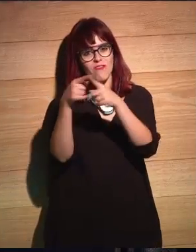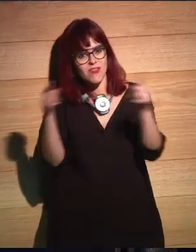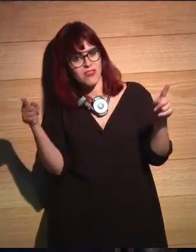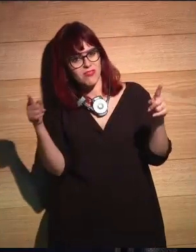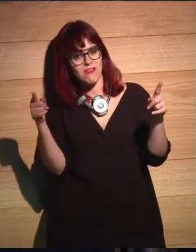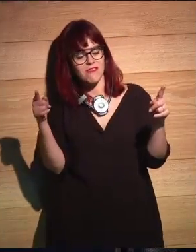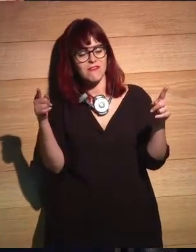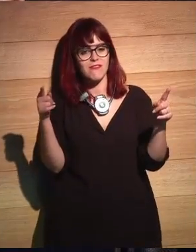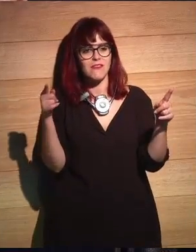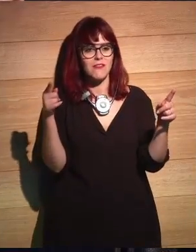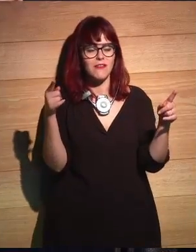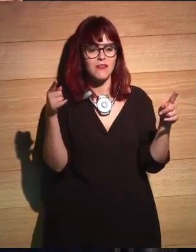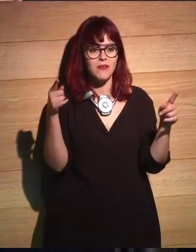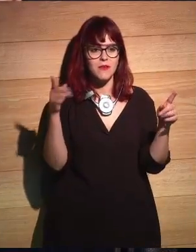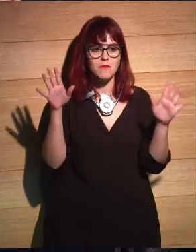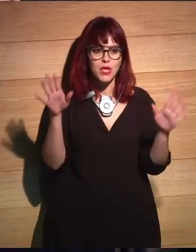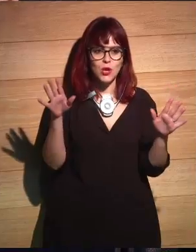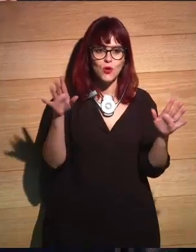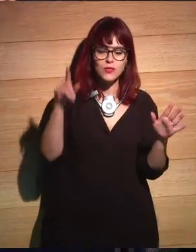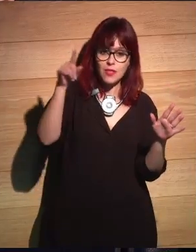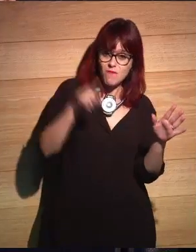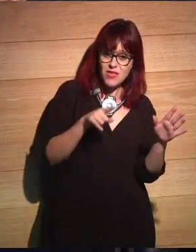see it as a